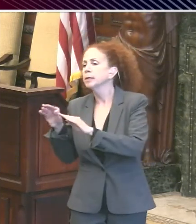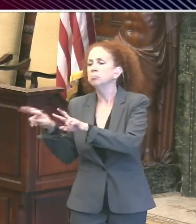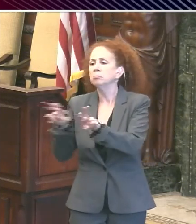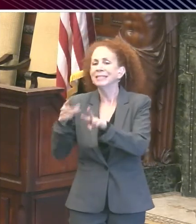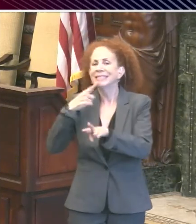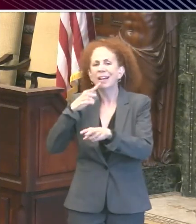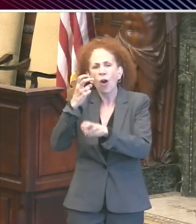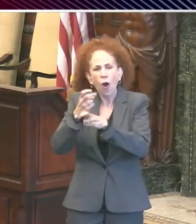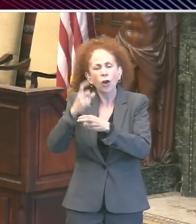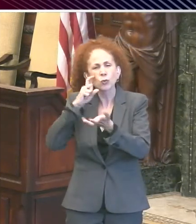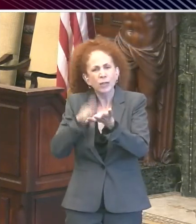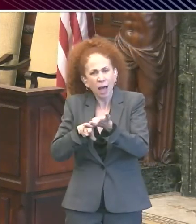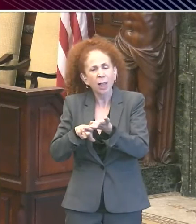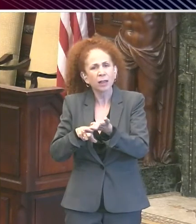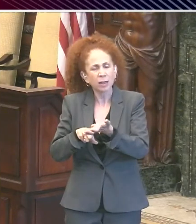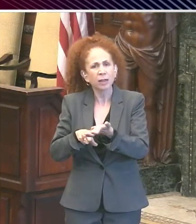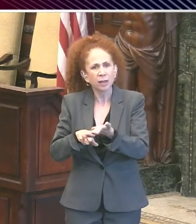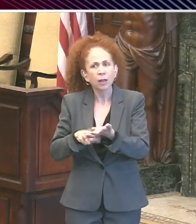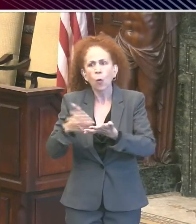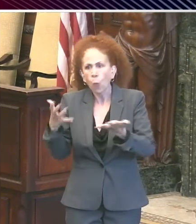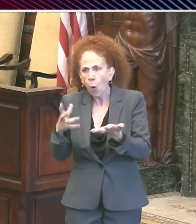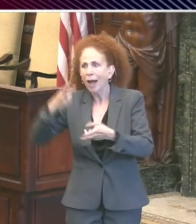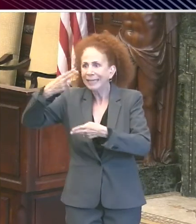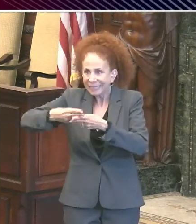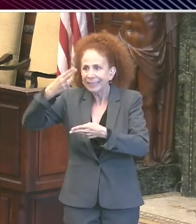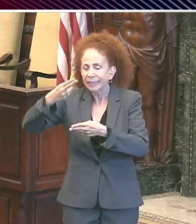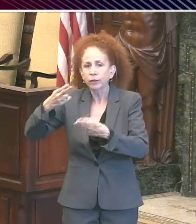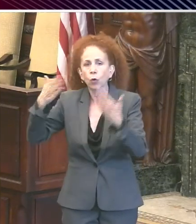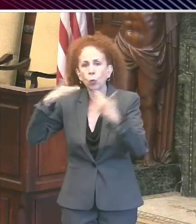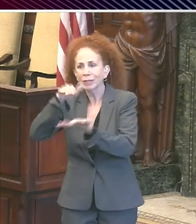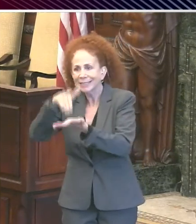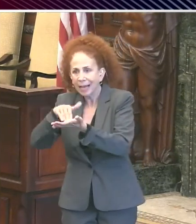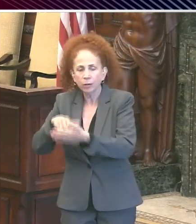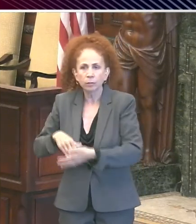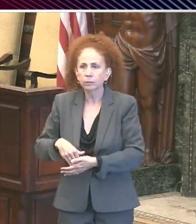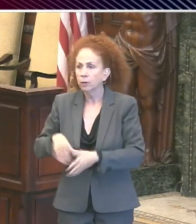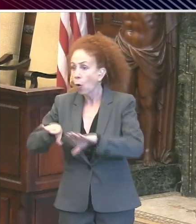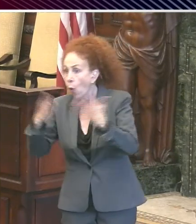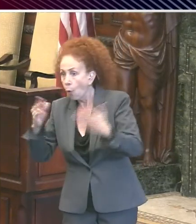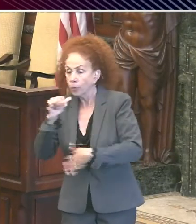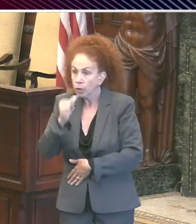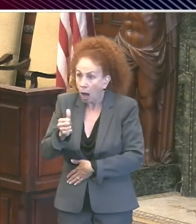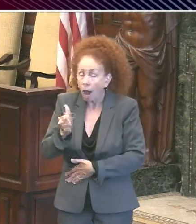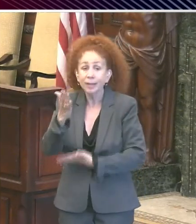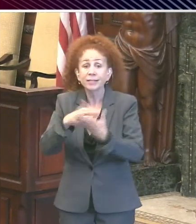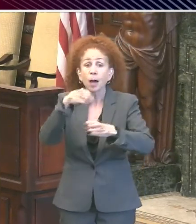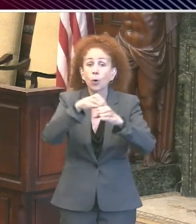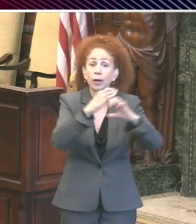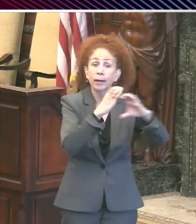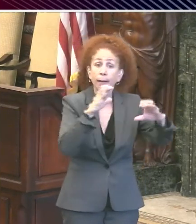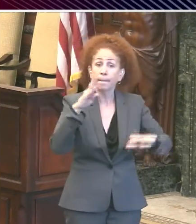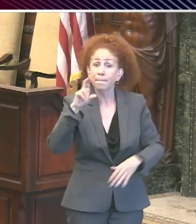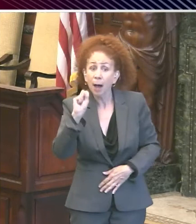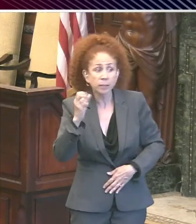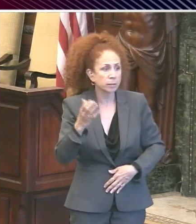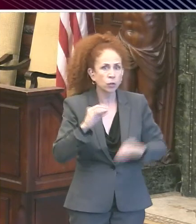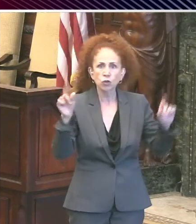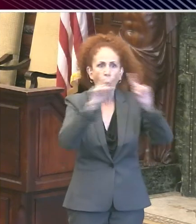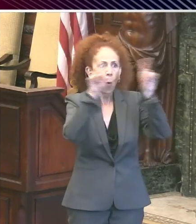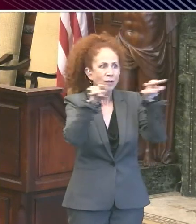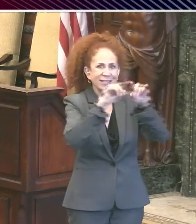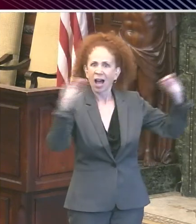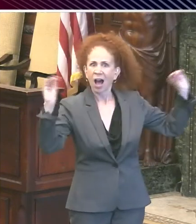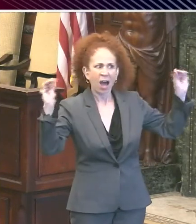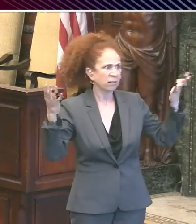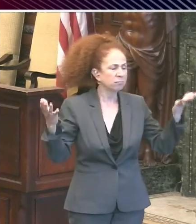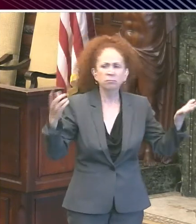to tell what is a cooling center if it's open. Some of them are in buses and there is no signage or